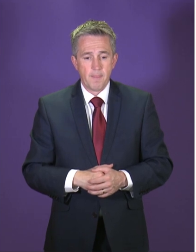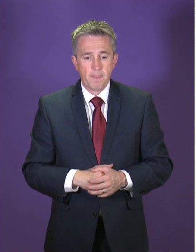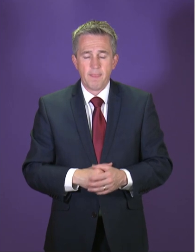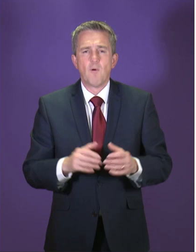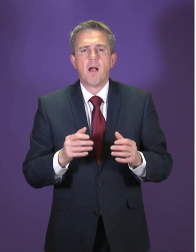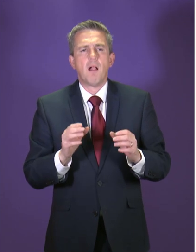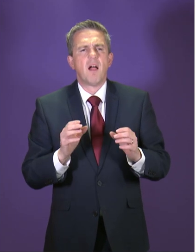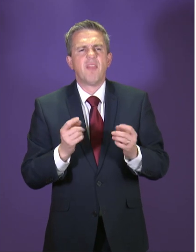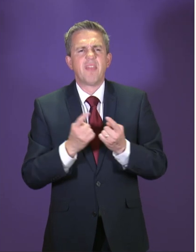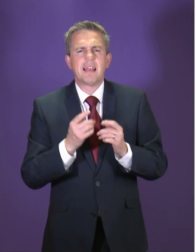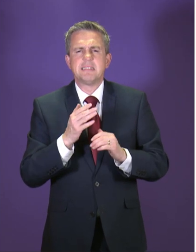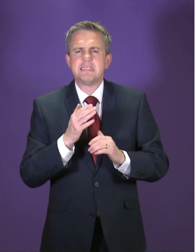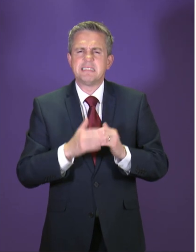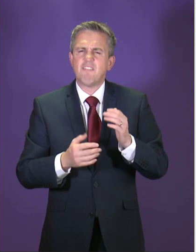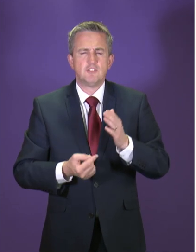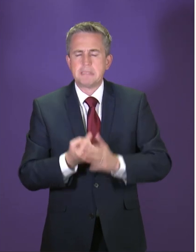Well, nothing just happens, but